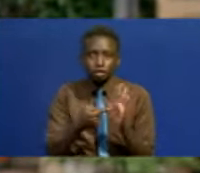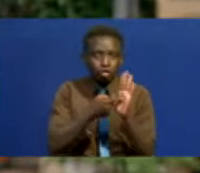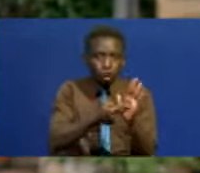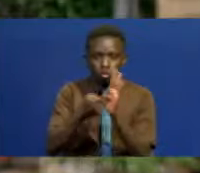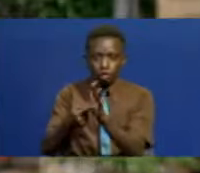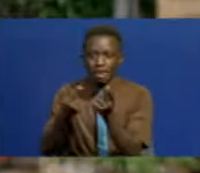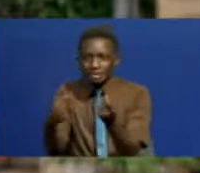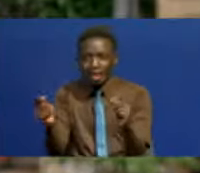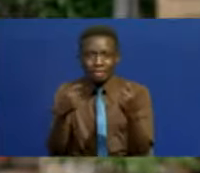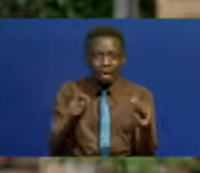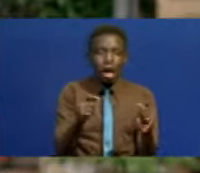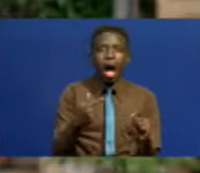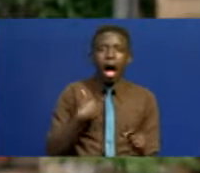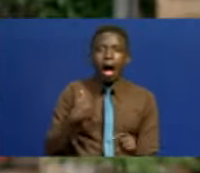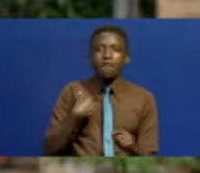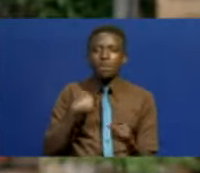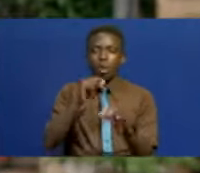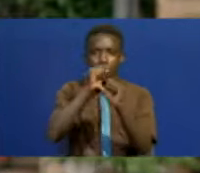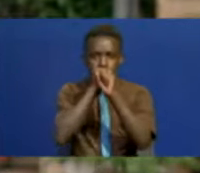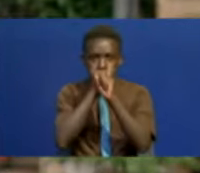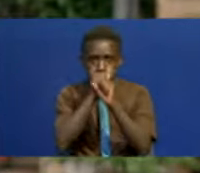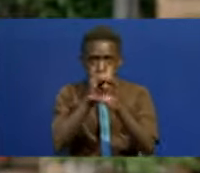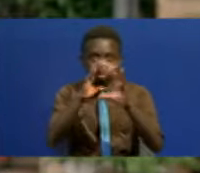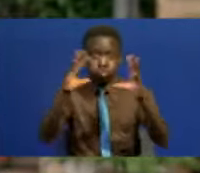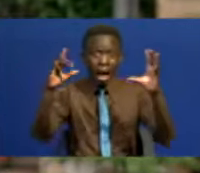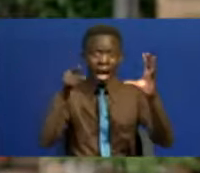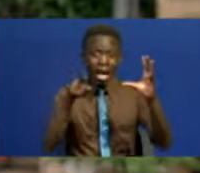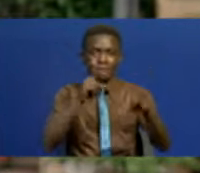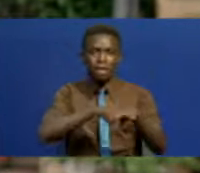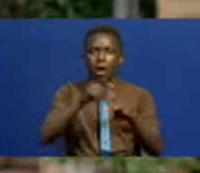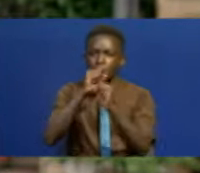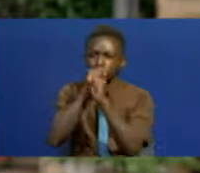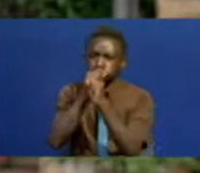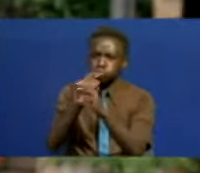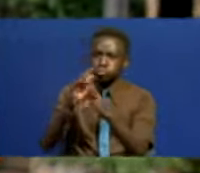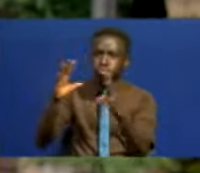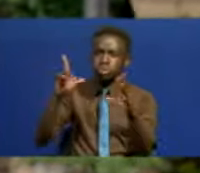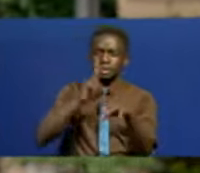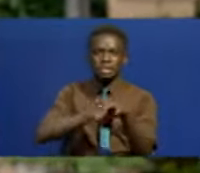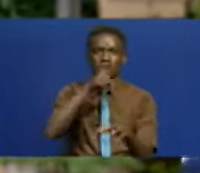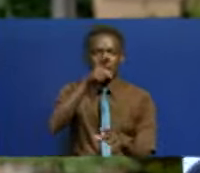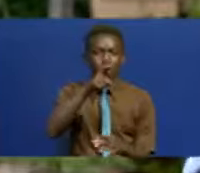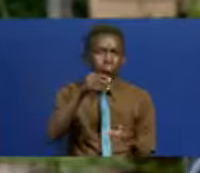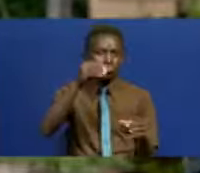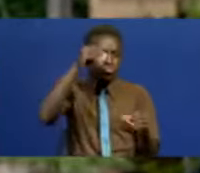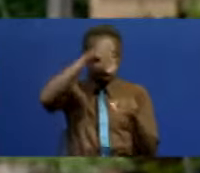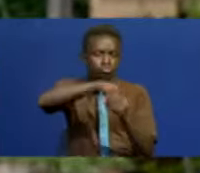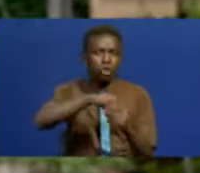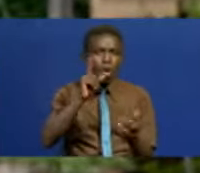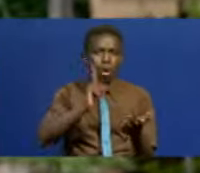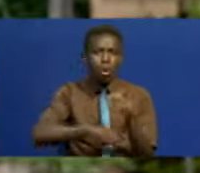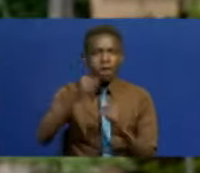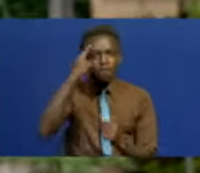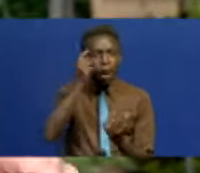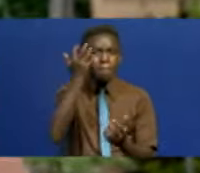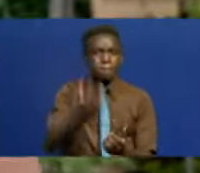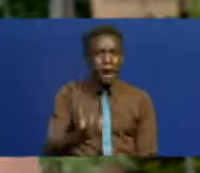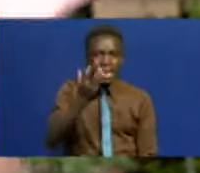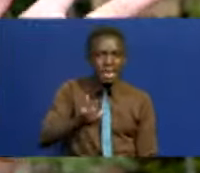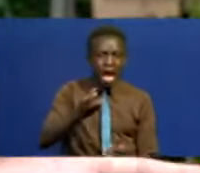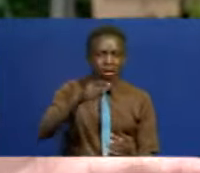a balloon. So when you keep like baking soda in it and then you put it into soda, like